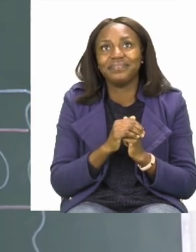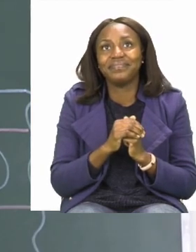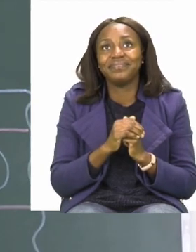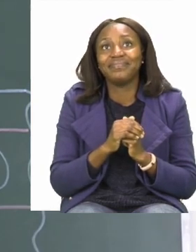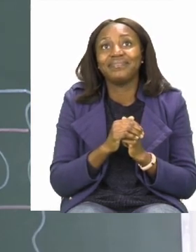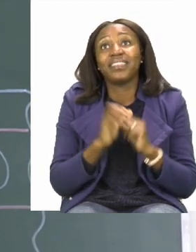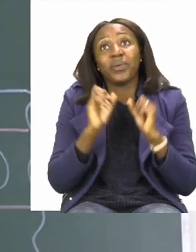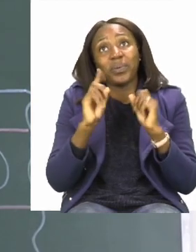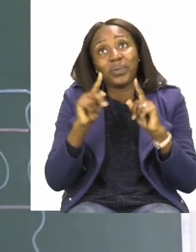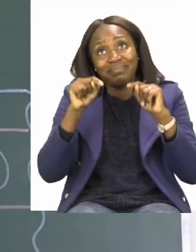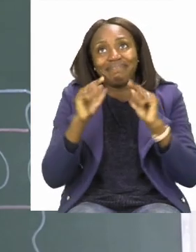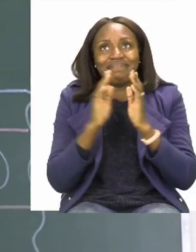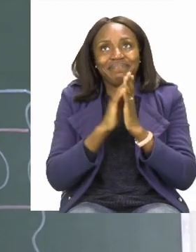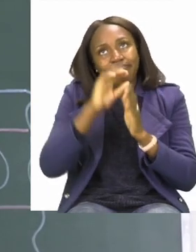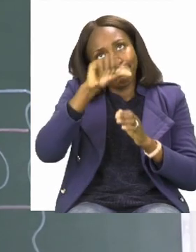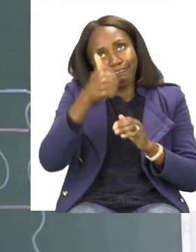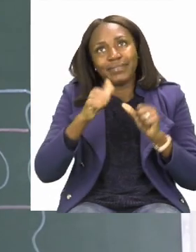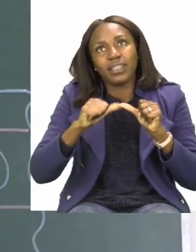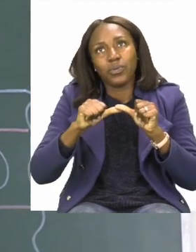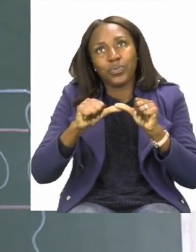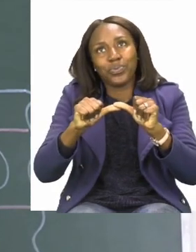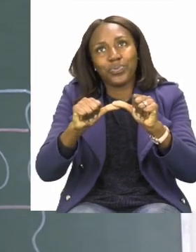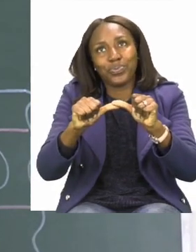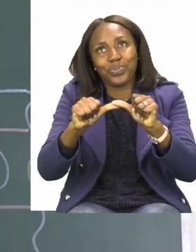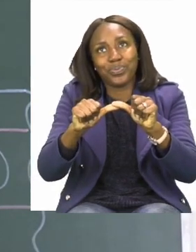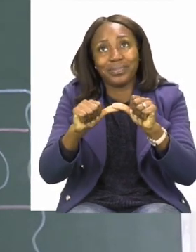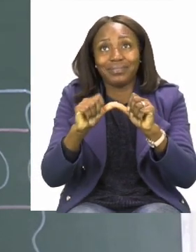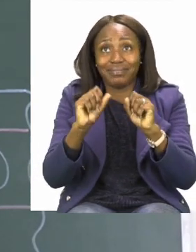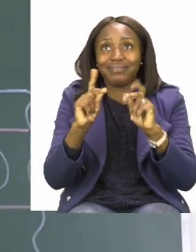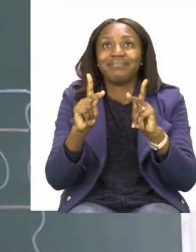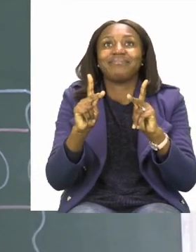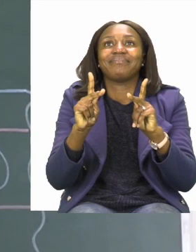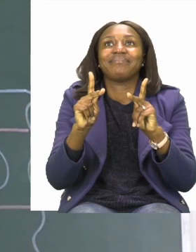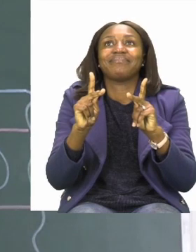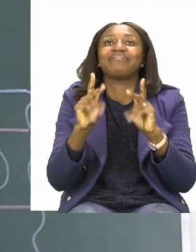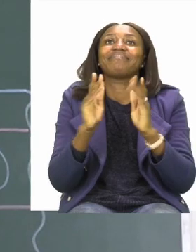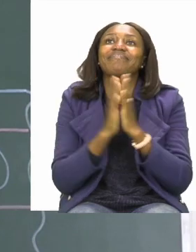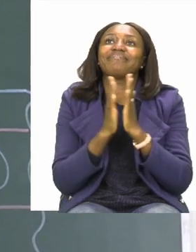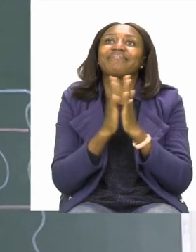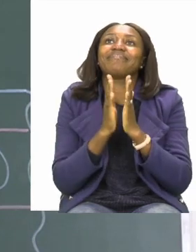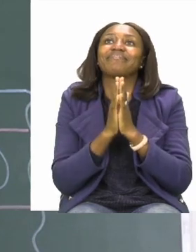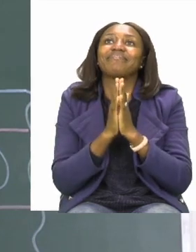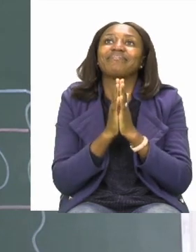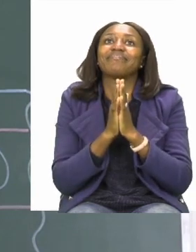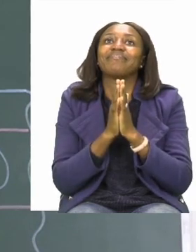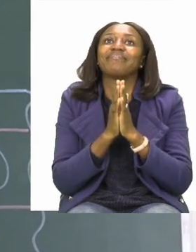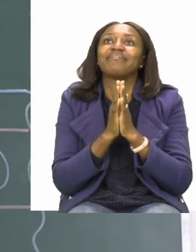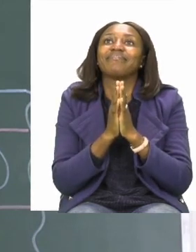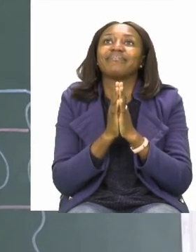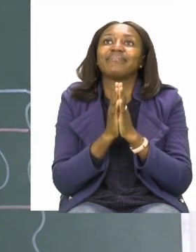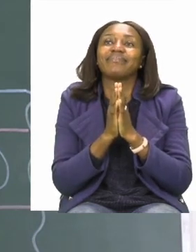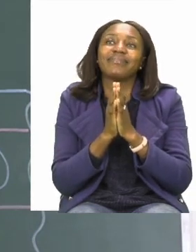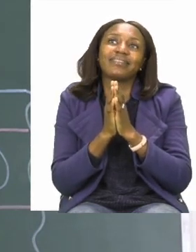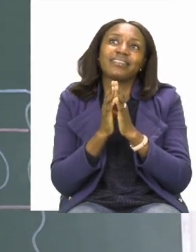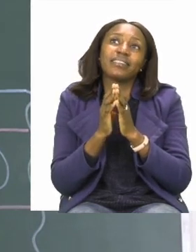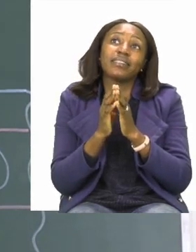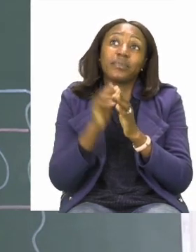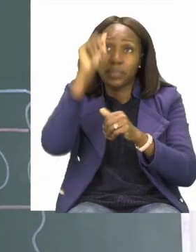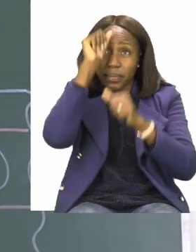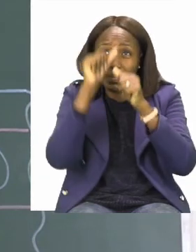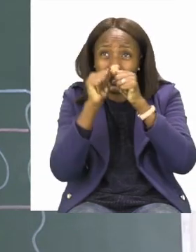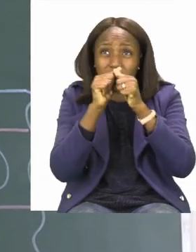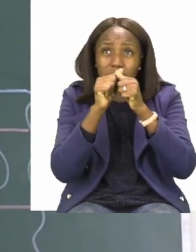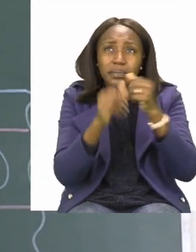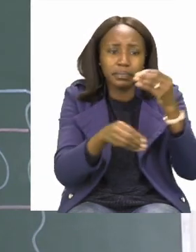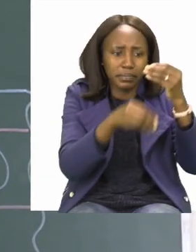So go ahead and do the rest for this page. Take your time. Try not to confuse the halving and the doubling. If